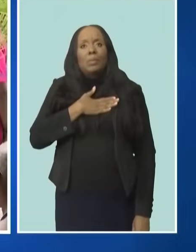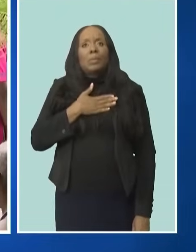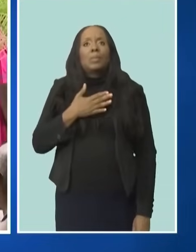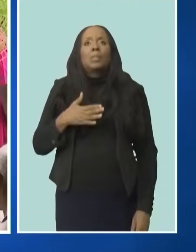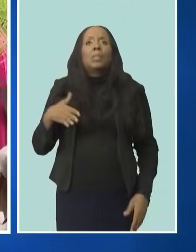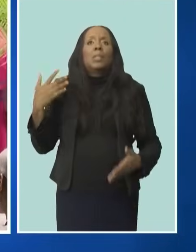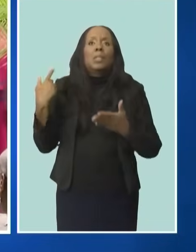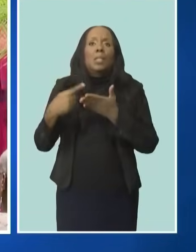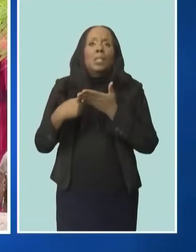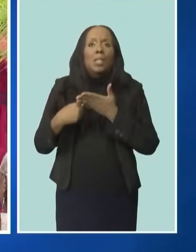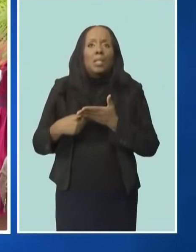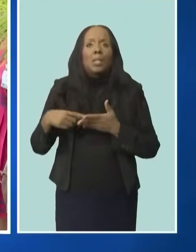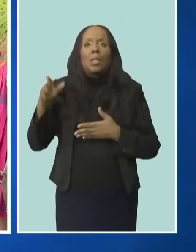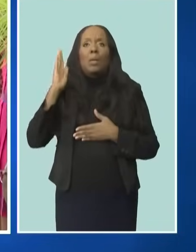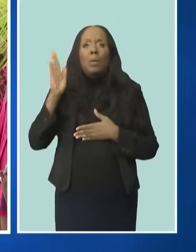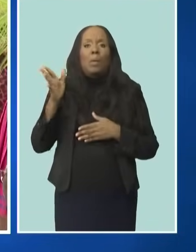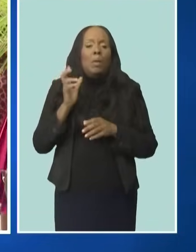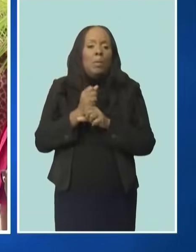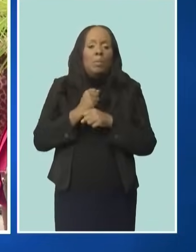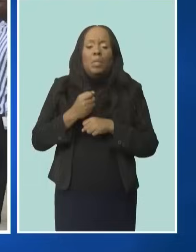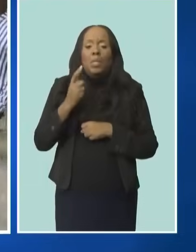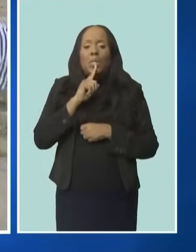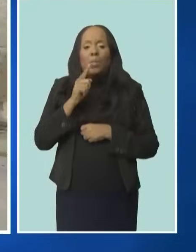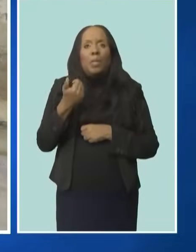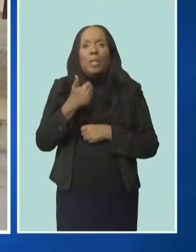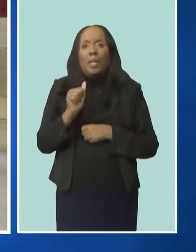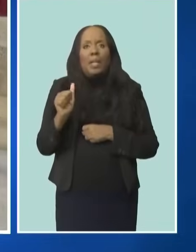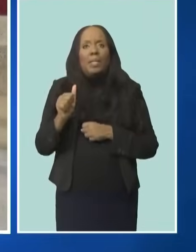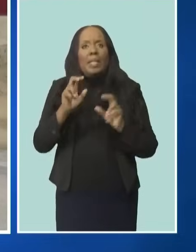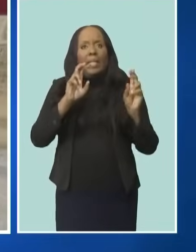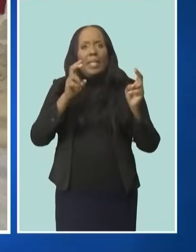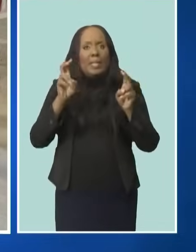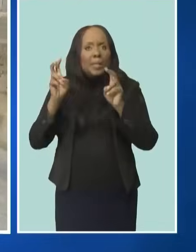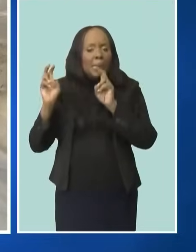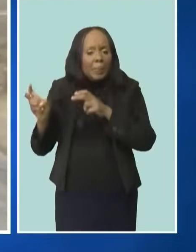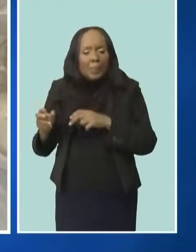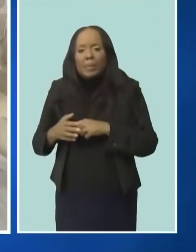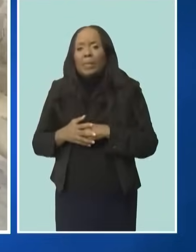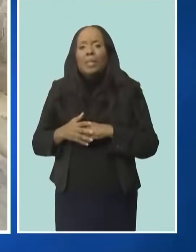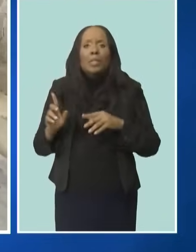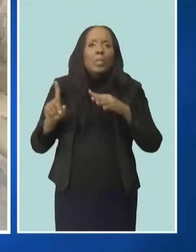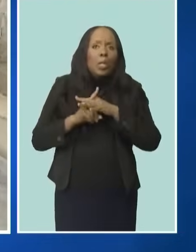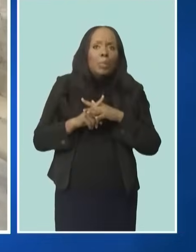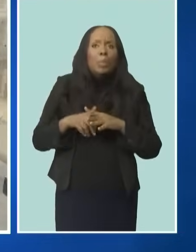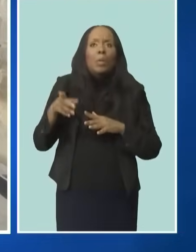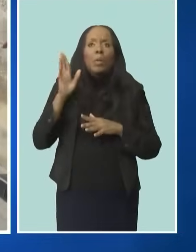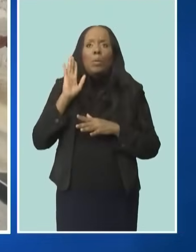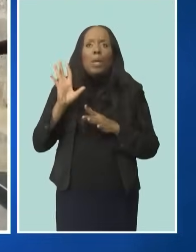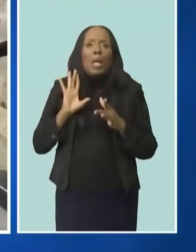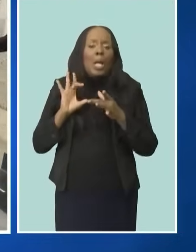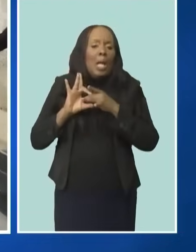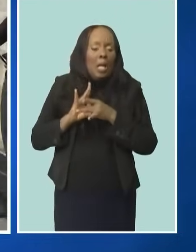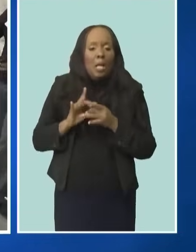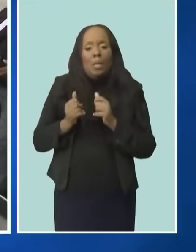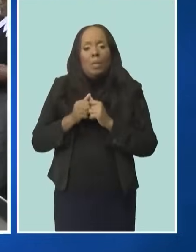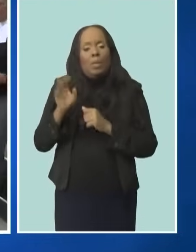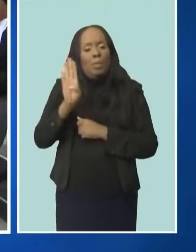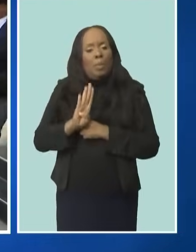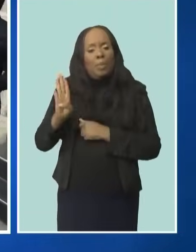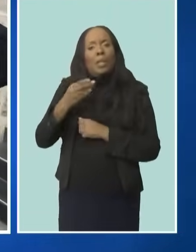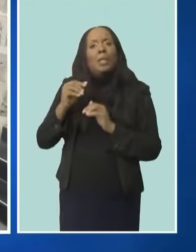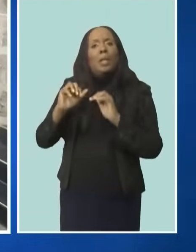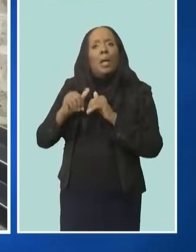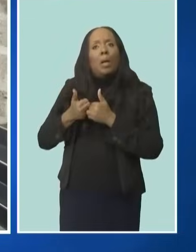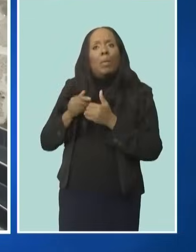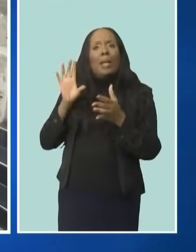will ensure that issues his constituents are experiencing at the ground level will also connect with where the country is going at the